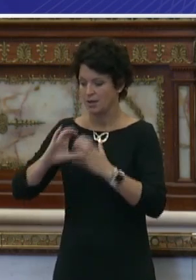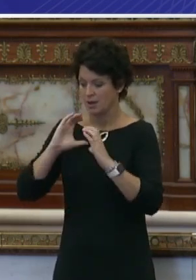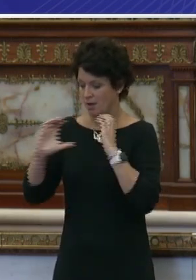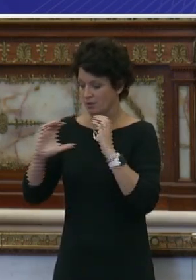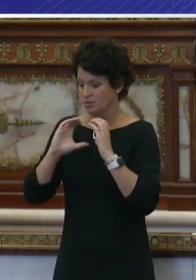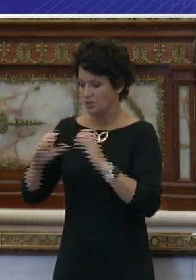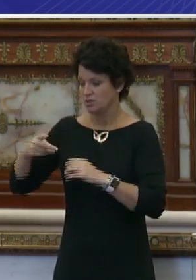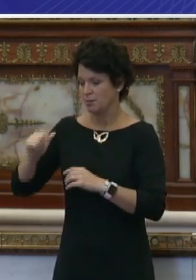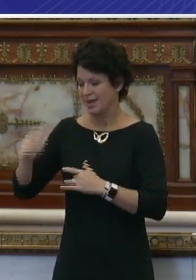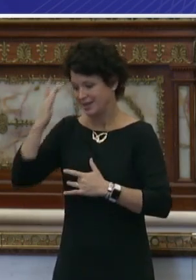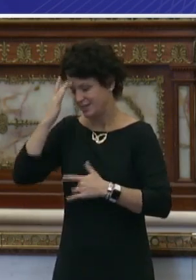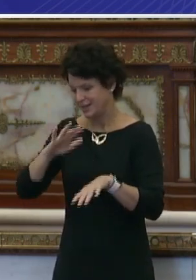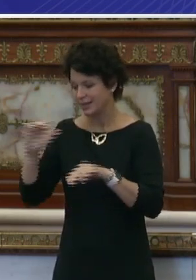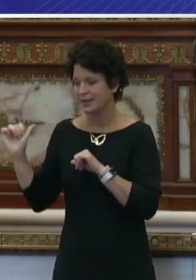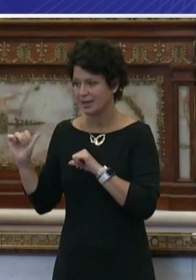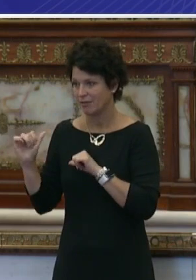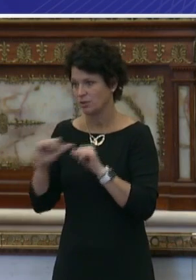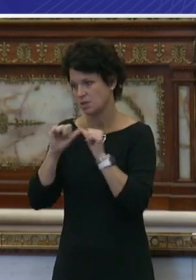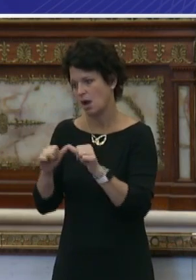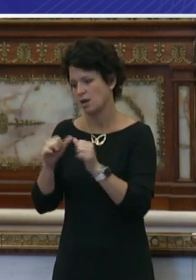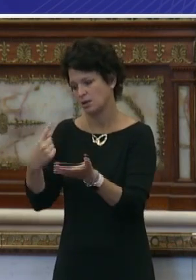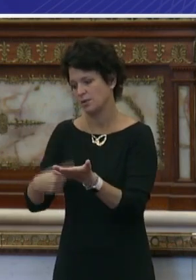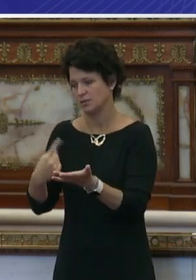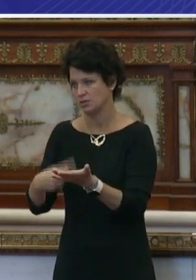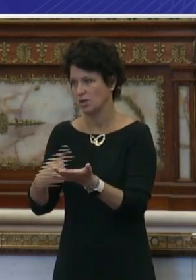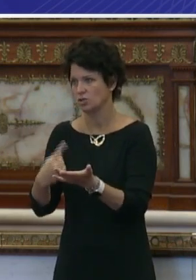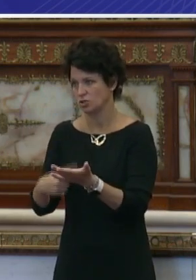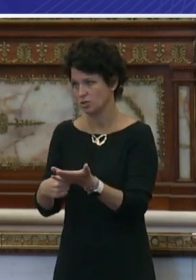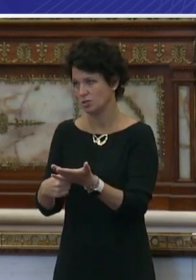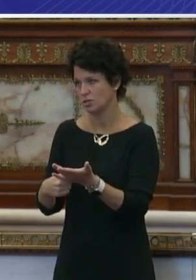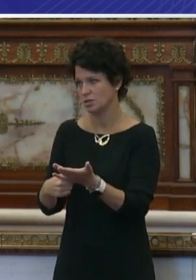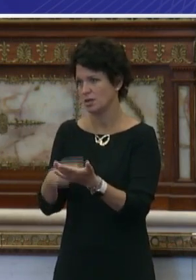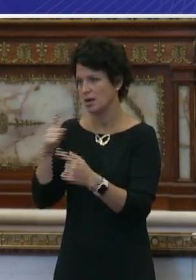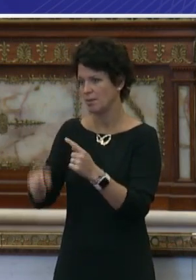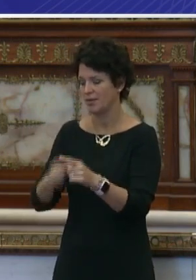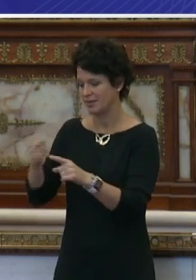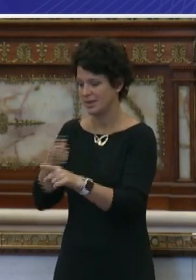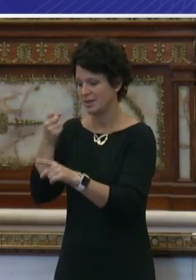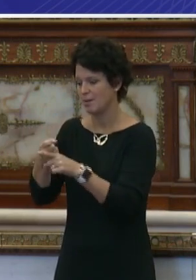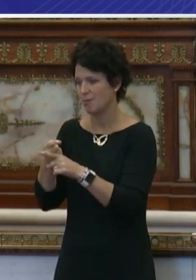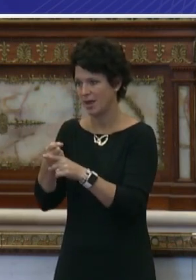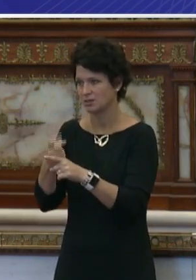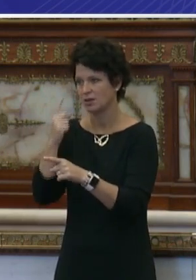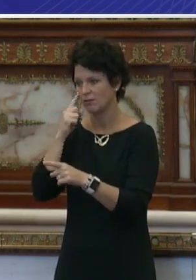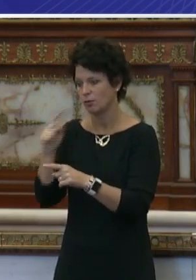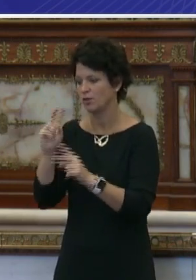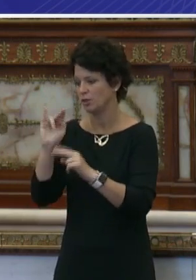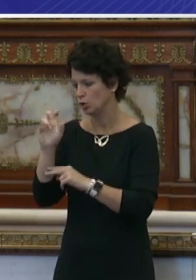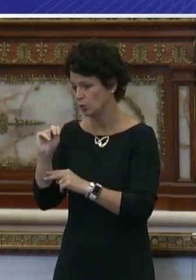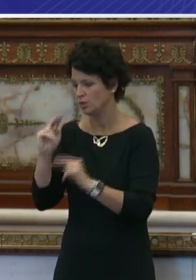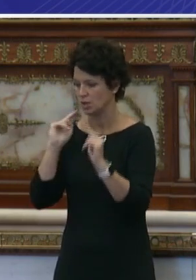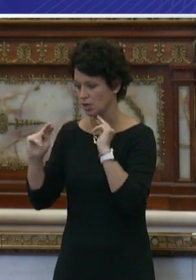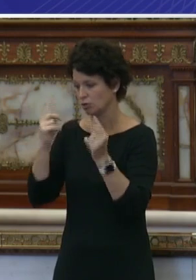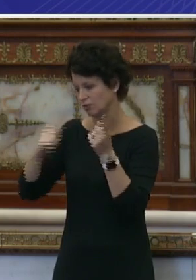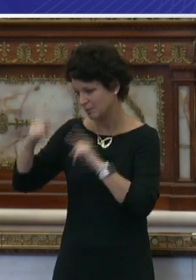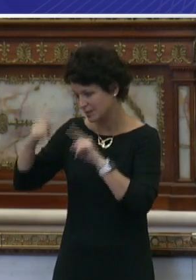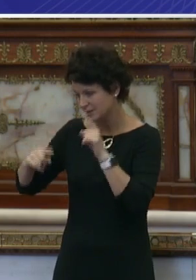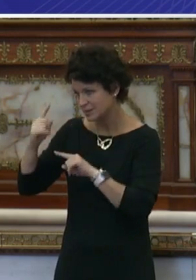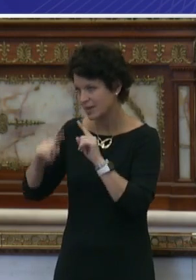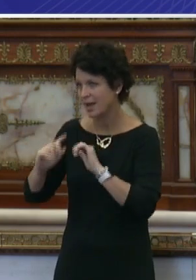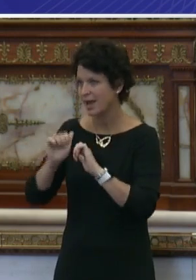regarding paid sick leave, there was an ongoing discussion, debate regarding the impact of collective bargaining agreements. How